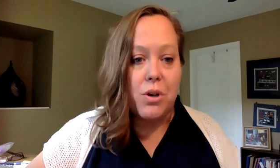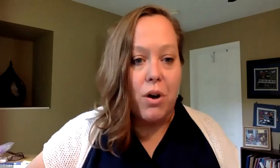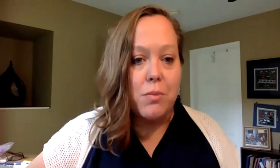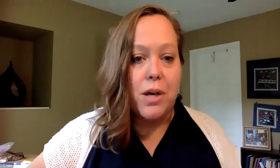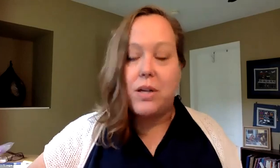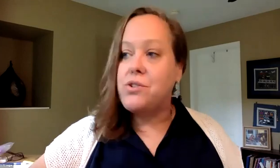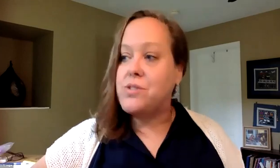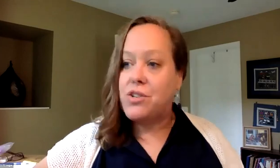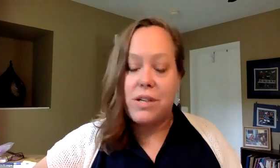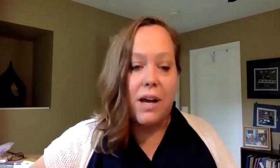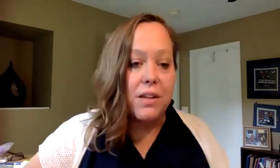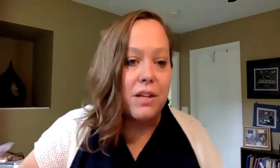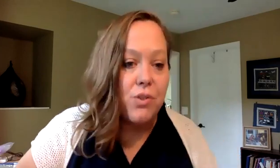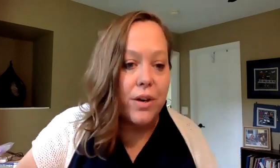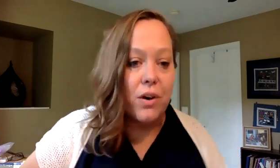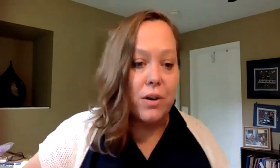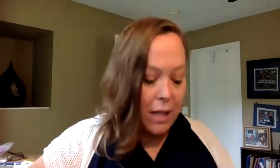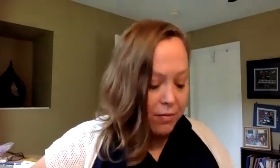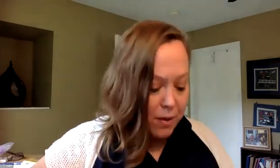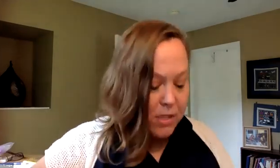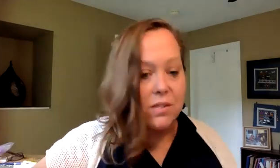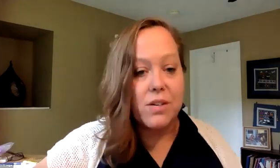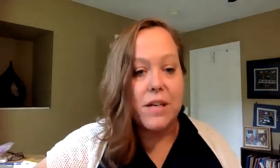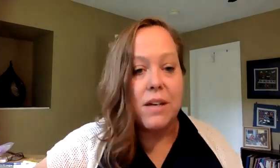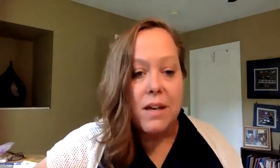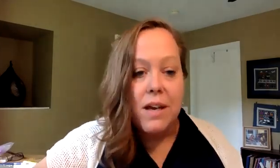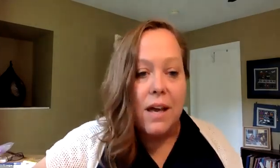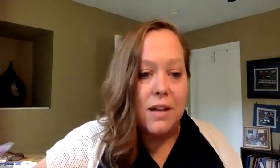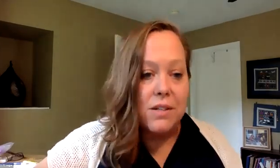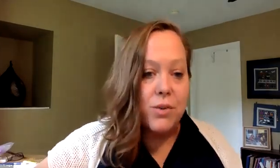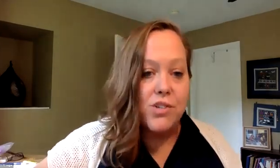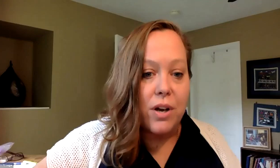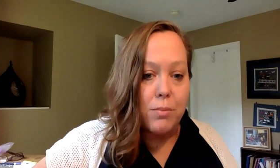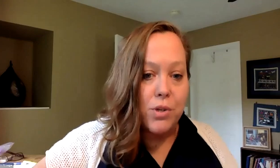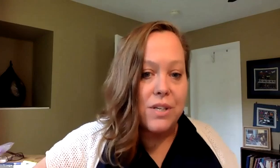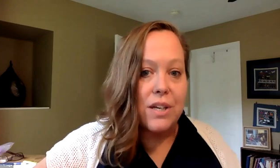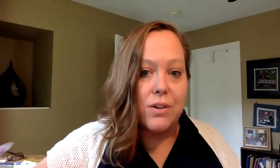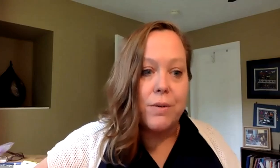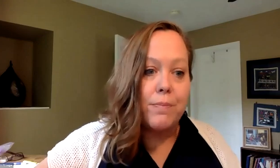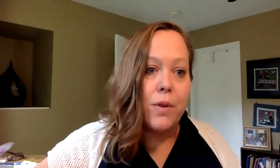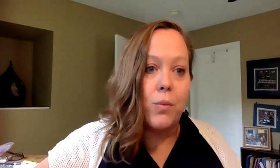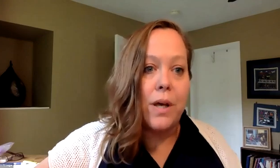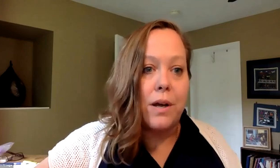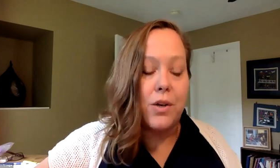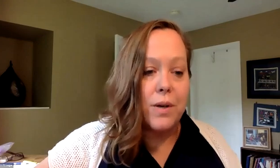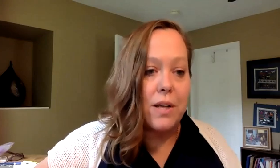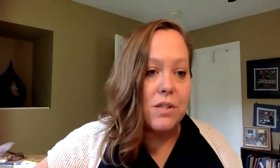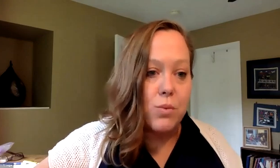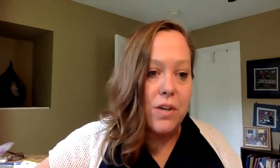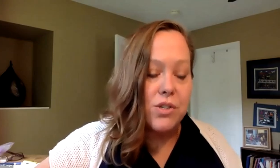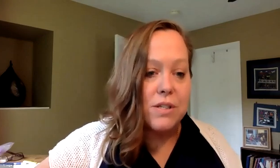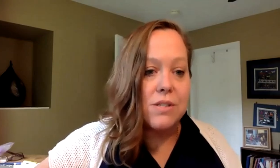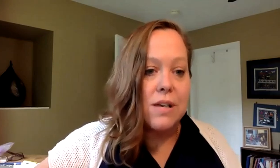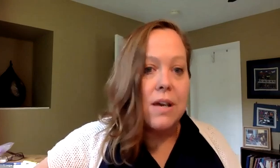also talk about intersectionality, drawing on Black feminist theory and Crenshaw in particular, when I create